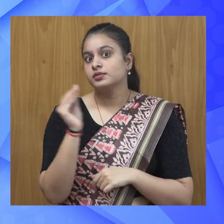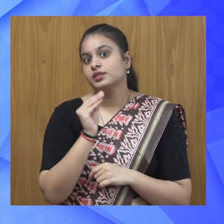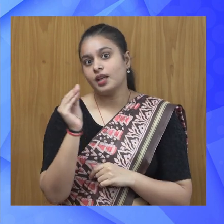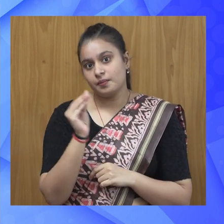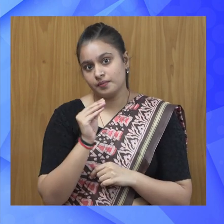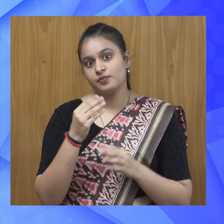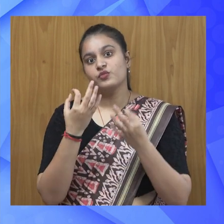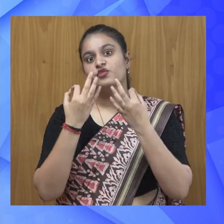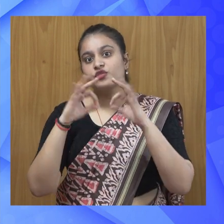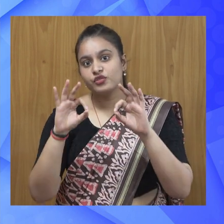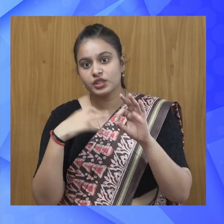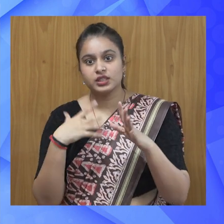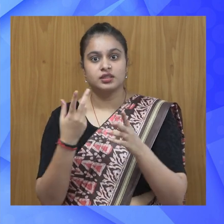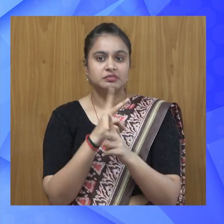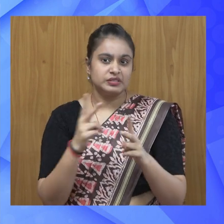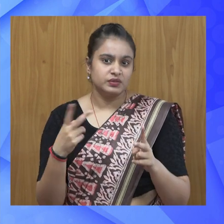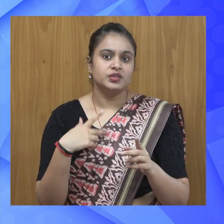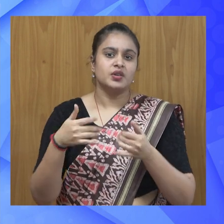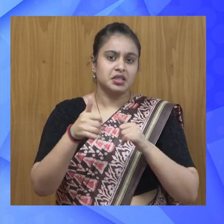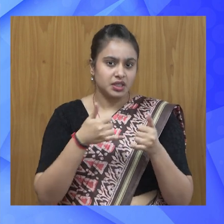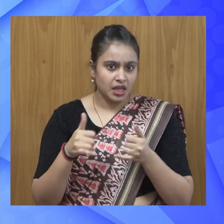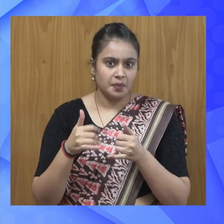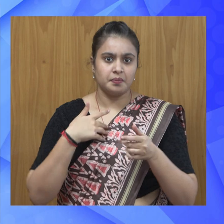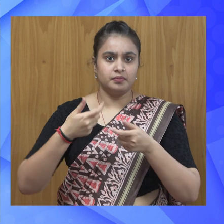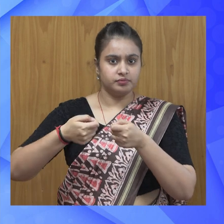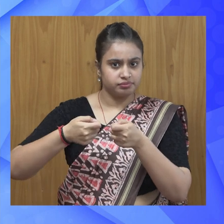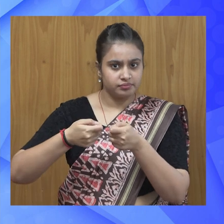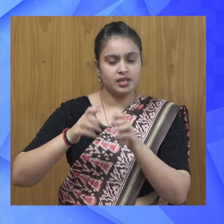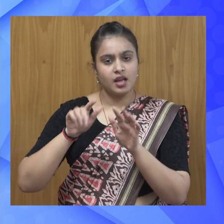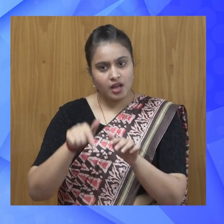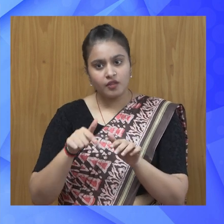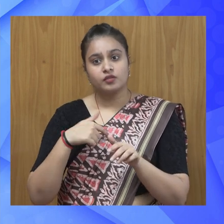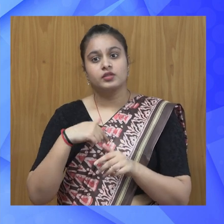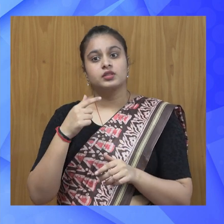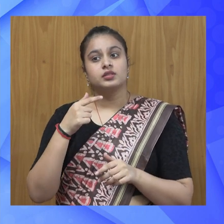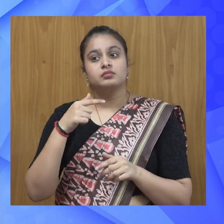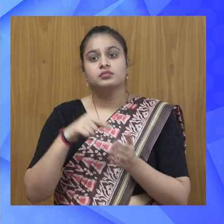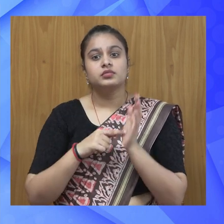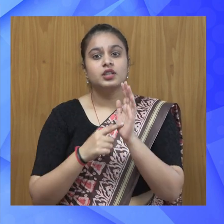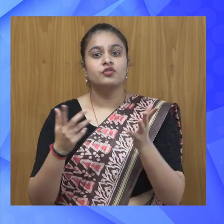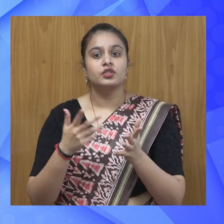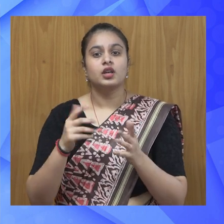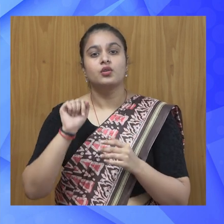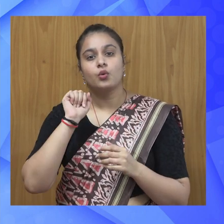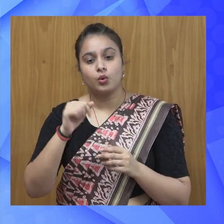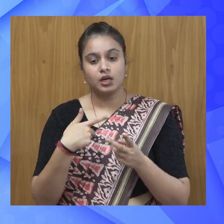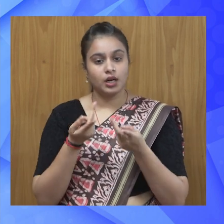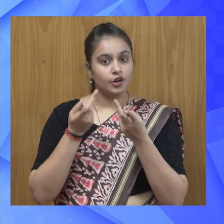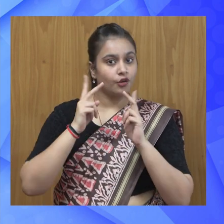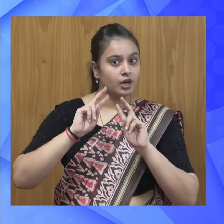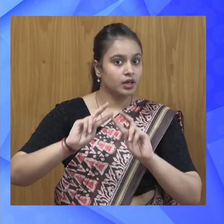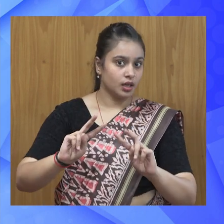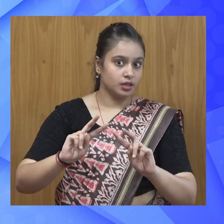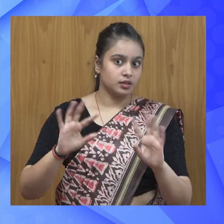certain freebies offered by such games gaming platform, and they lure you to play, but in return they will